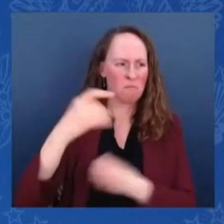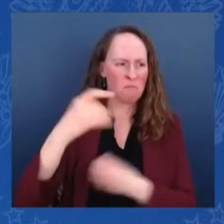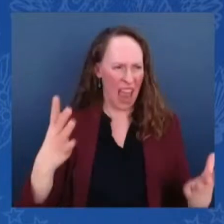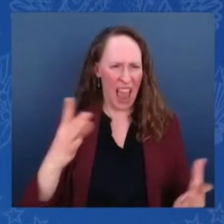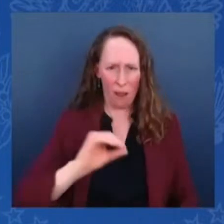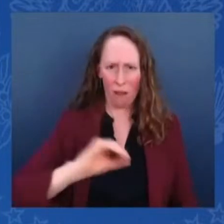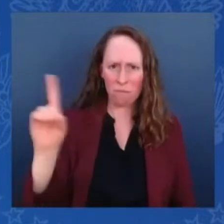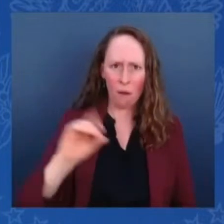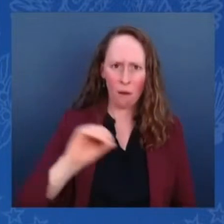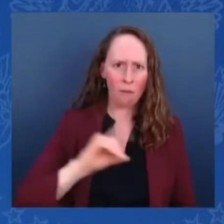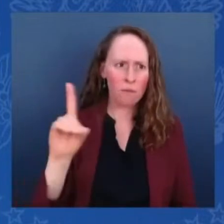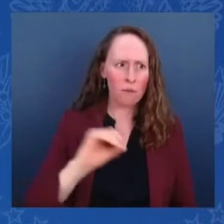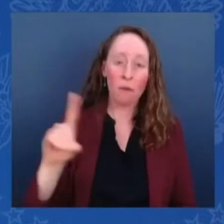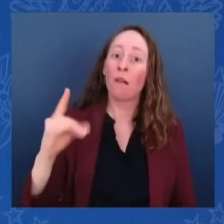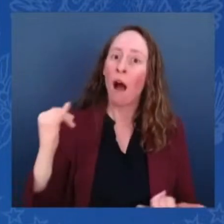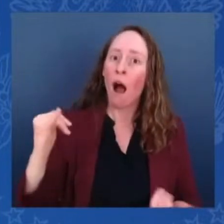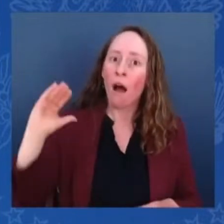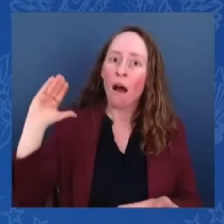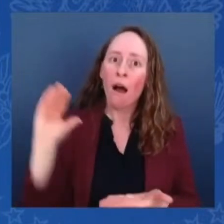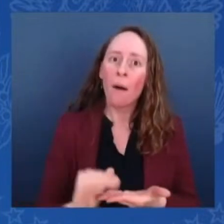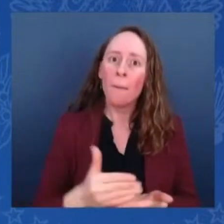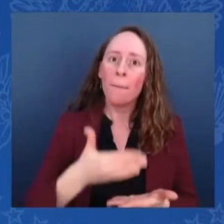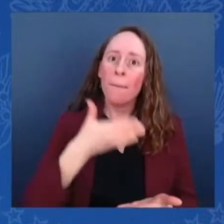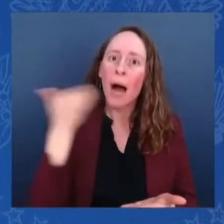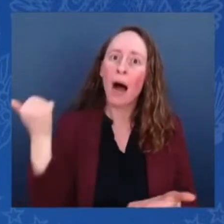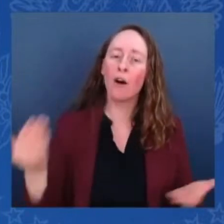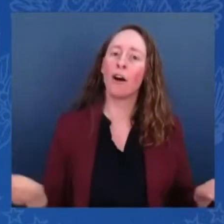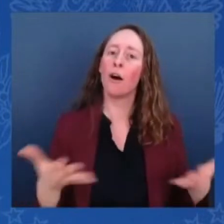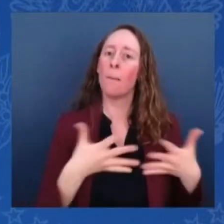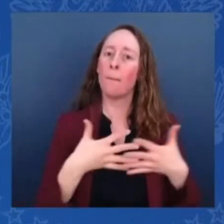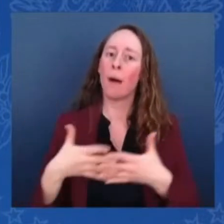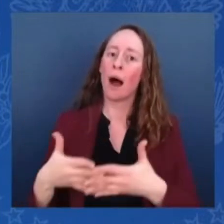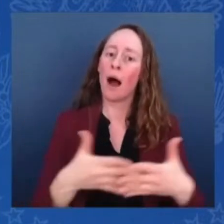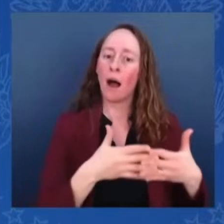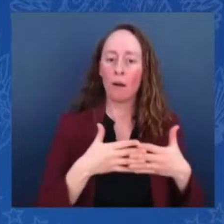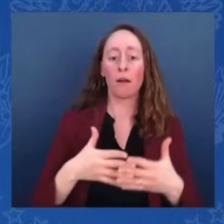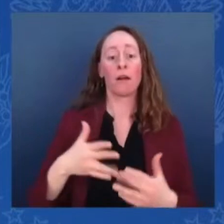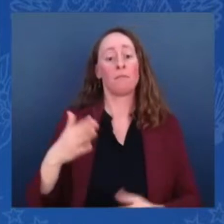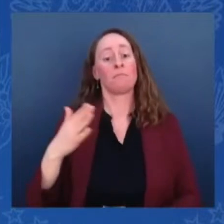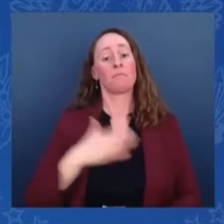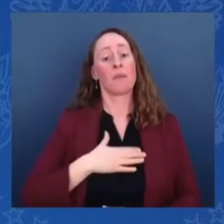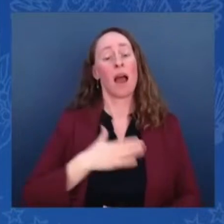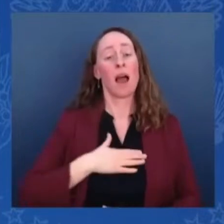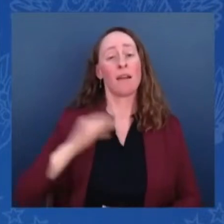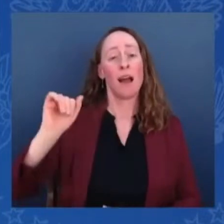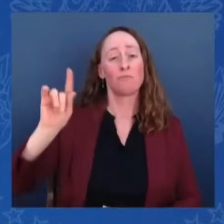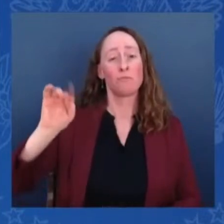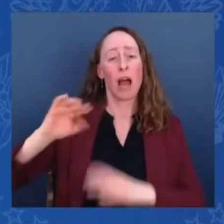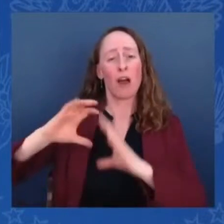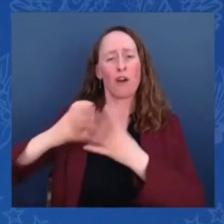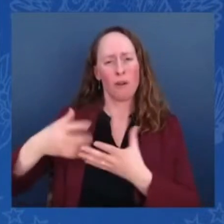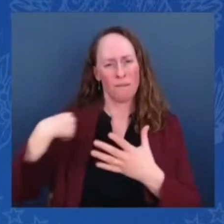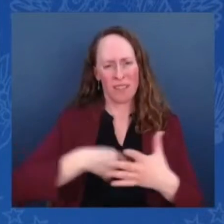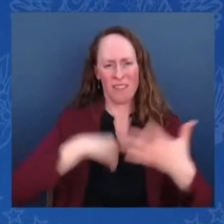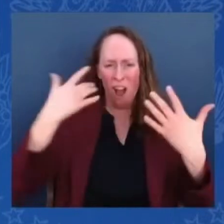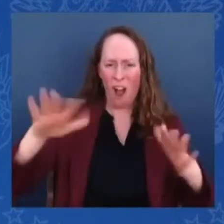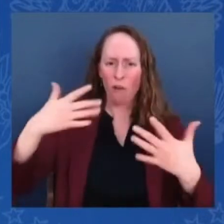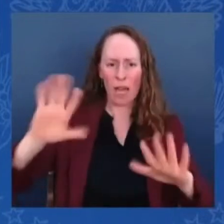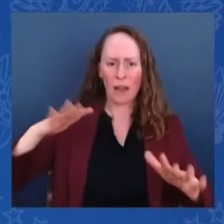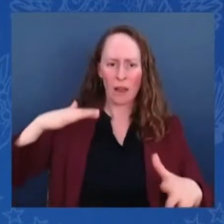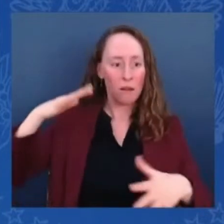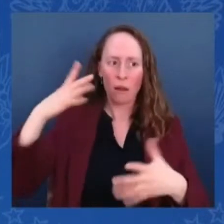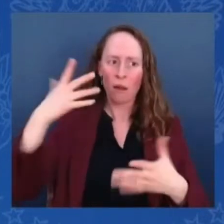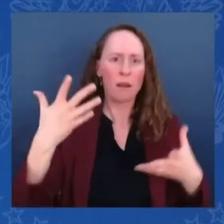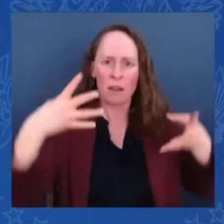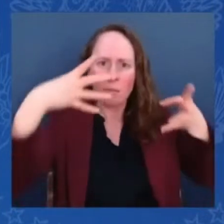nation. And in my administration, we've seized more fentanyl at our border in 2 years than the previous 5 years